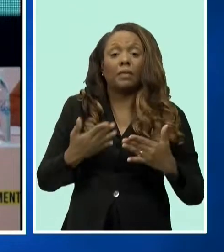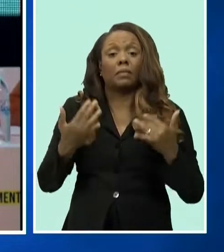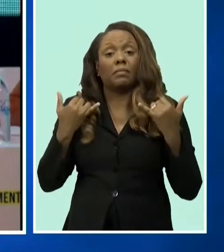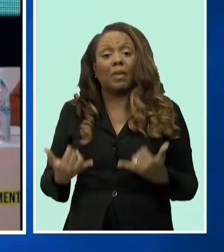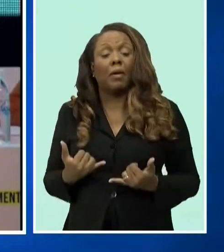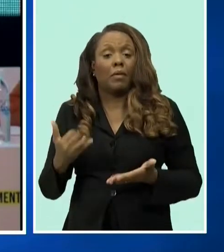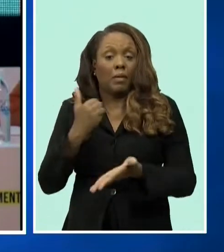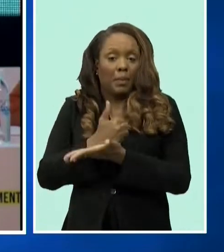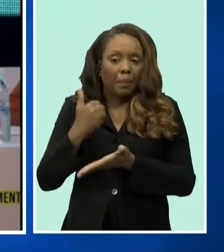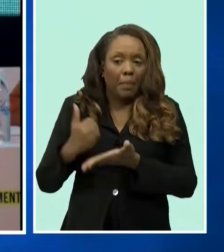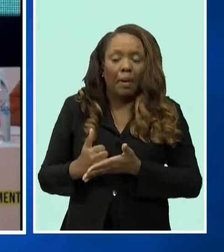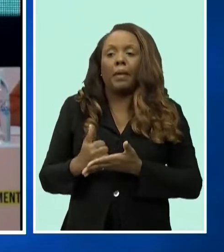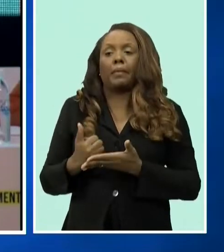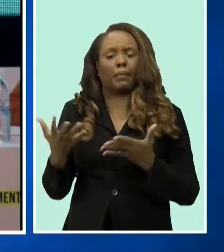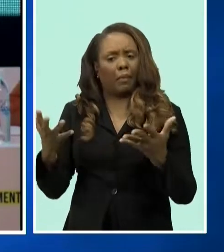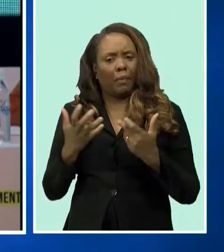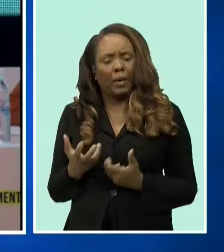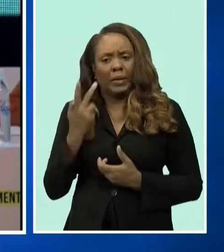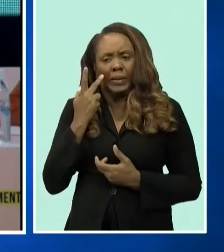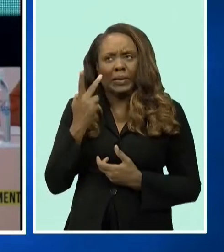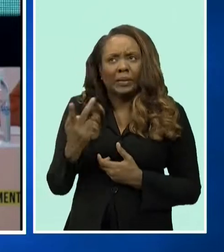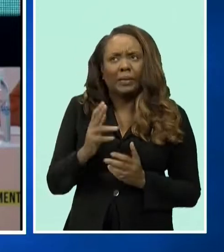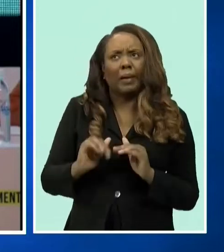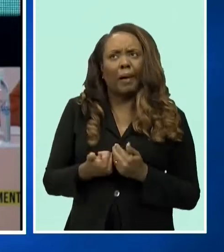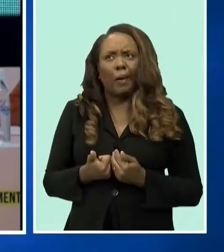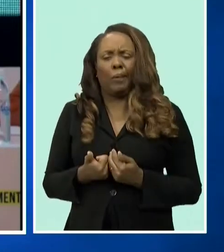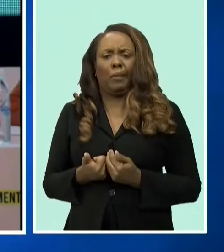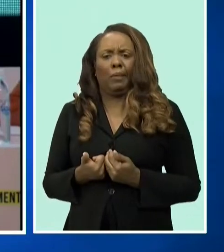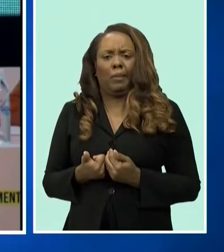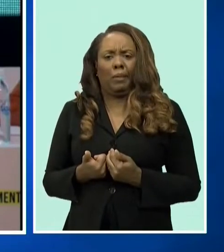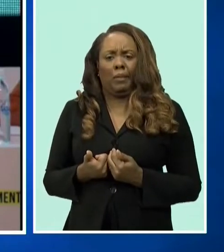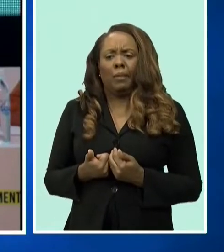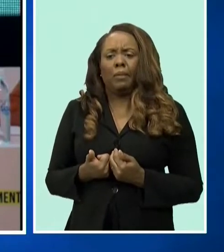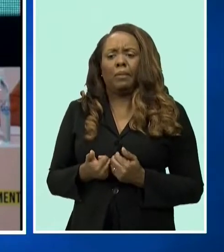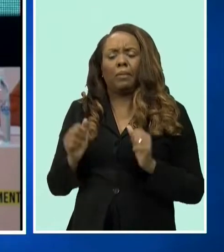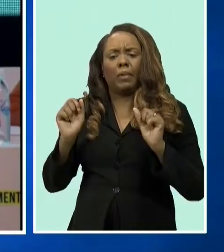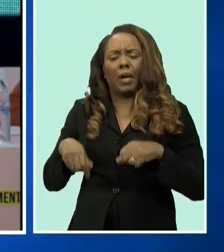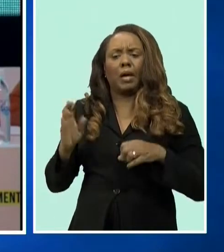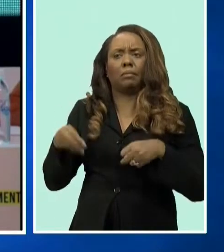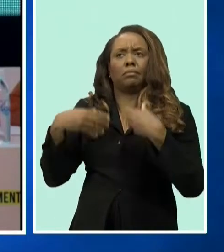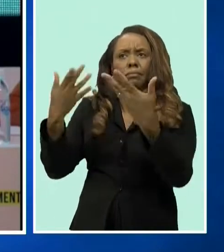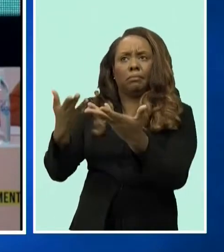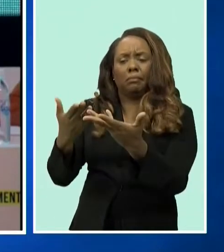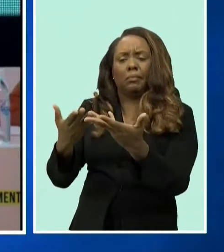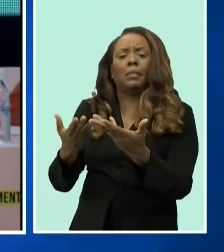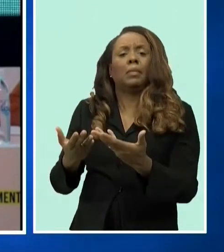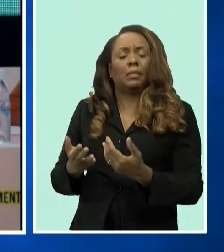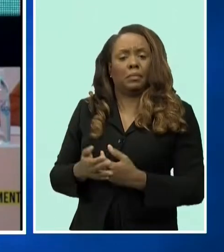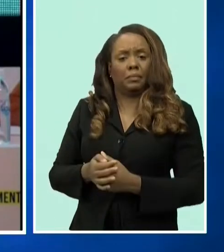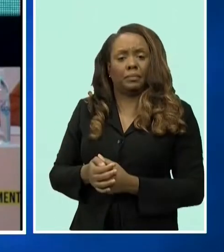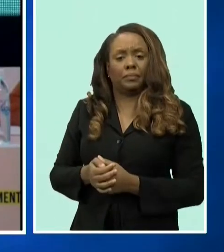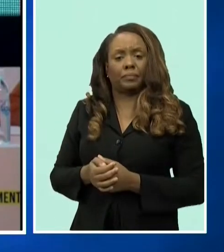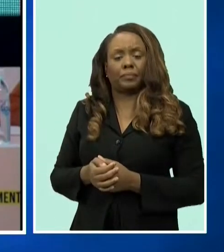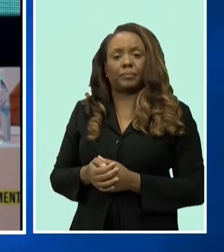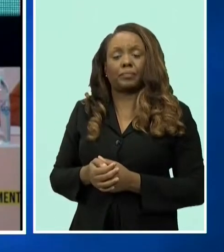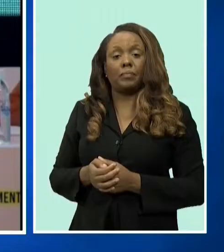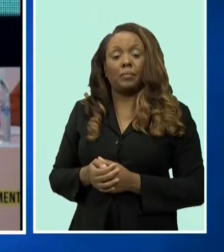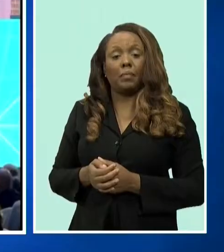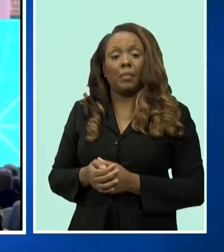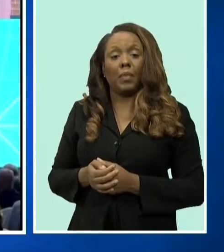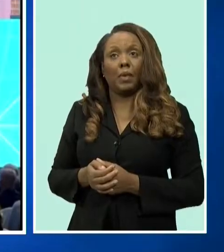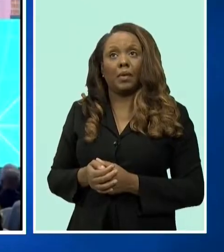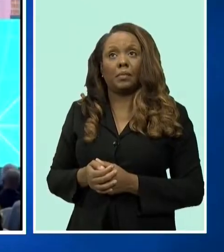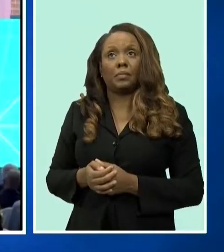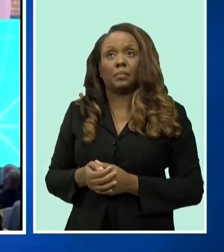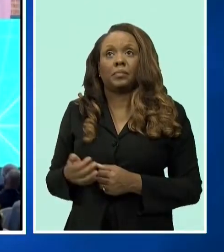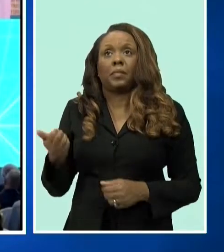practical approach to see that we are actually putting deals on the table. And that's the way that, because any